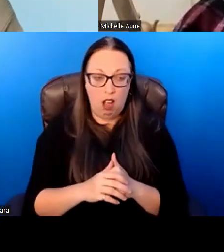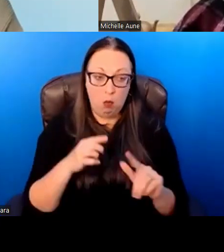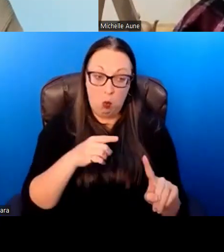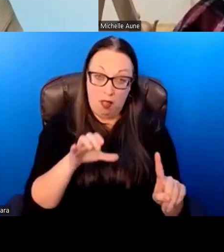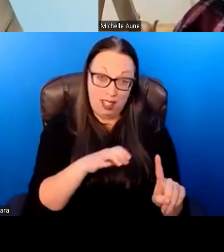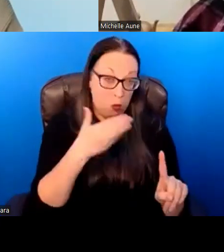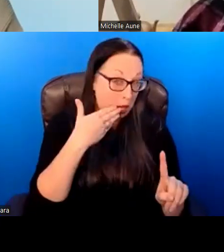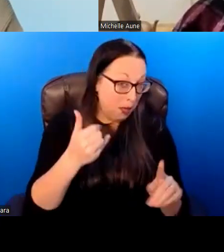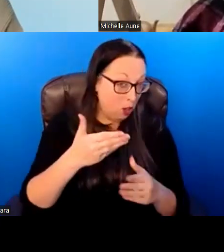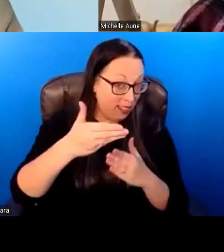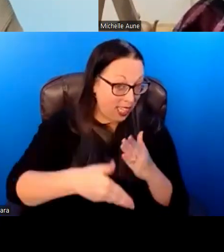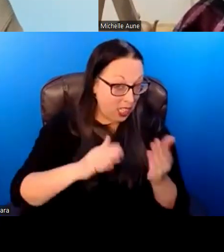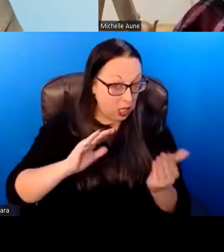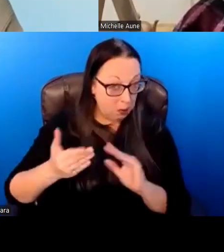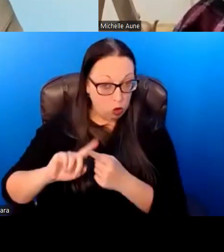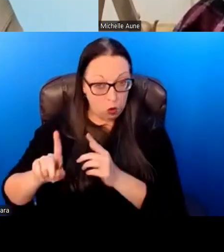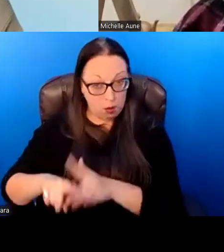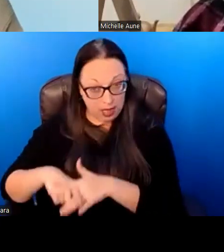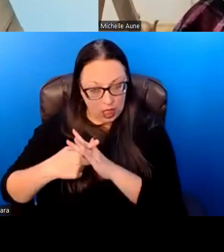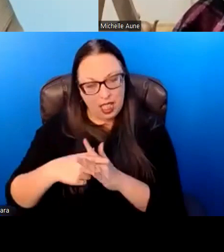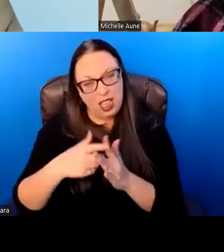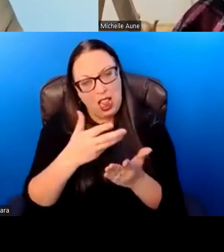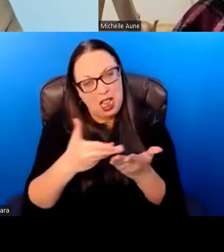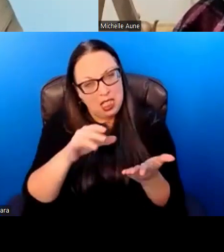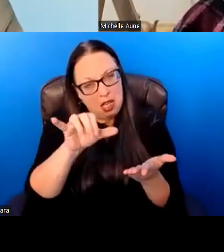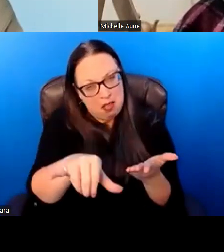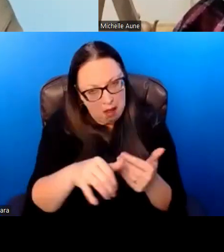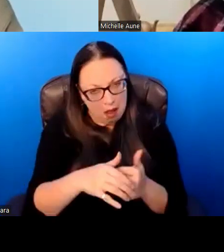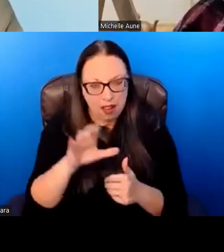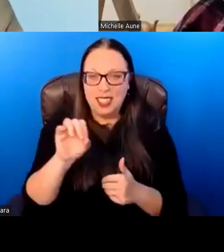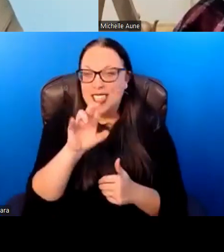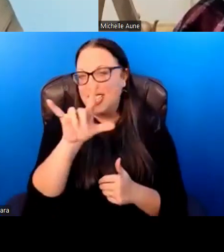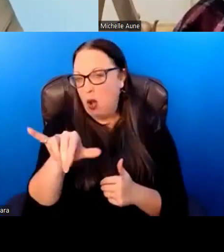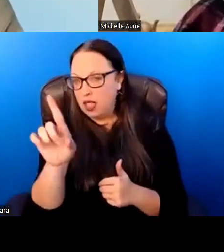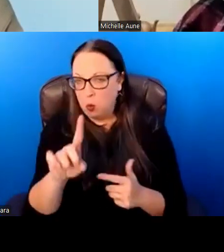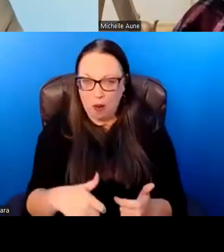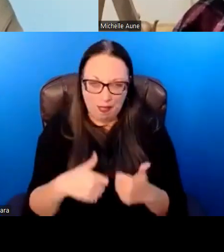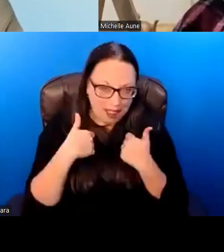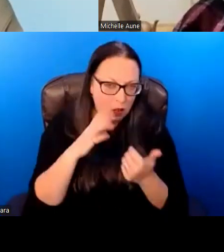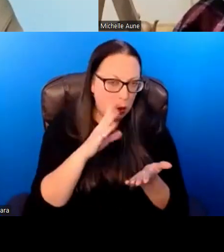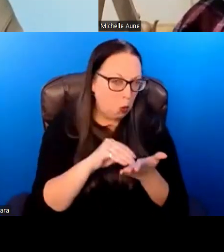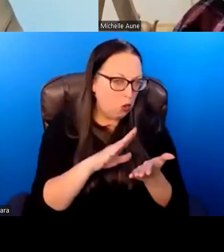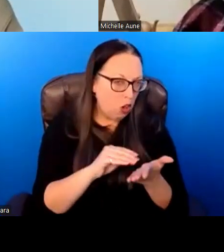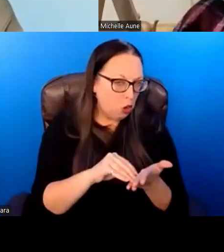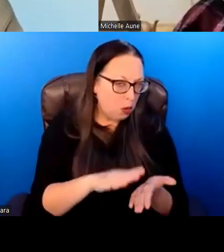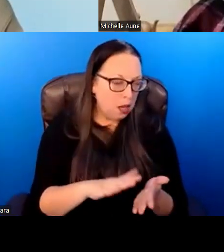the end than they were at the beginning, some of that, county of residence, a few things like that, but we're not, nothing that